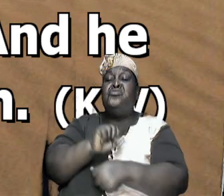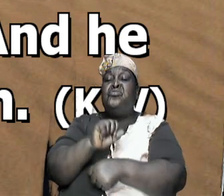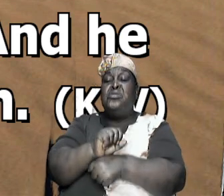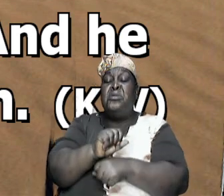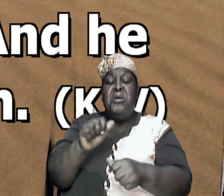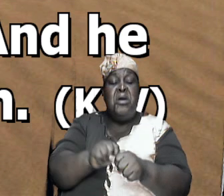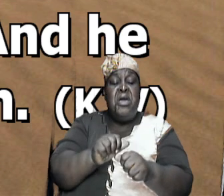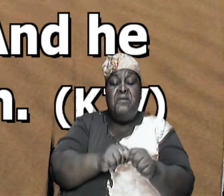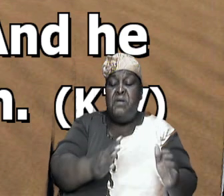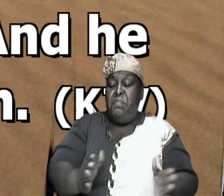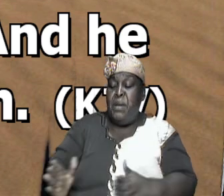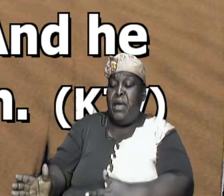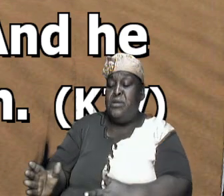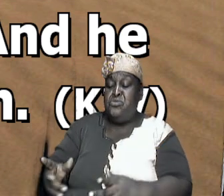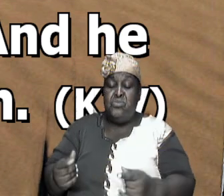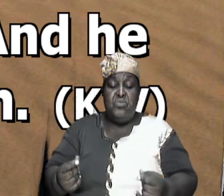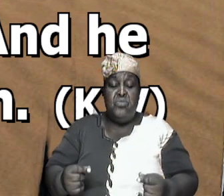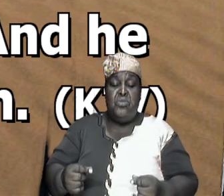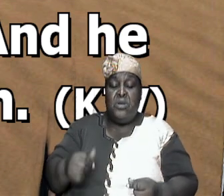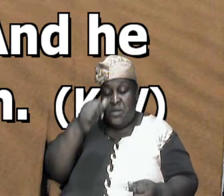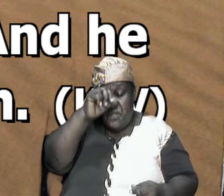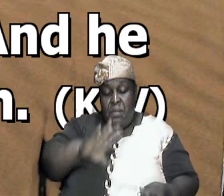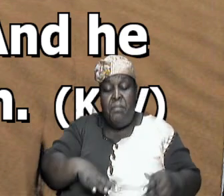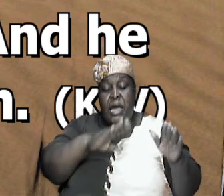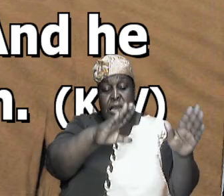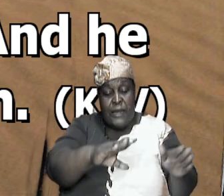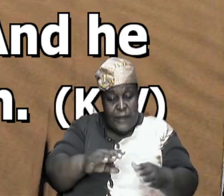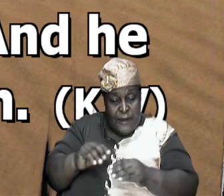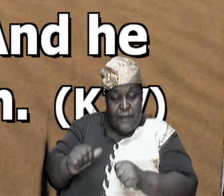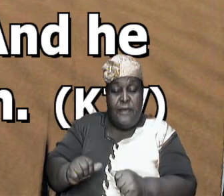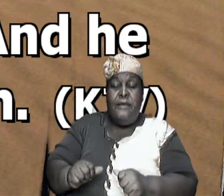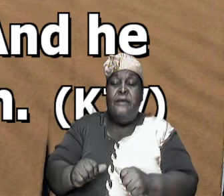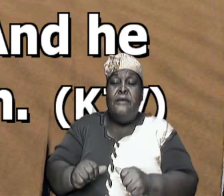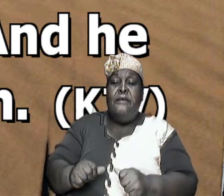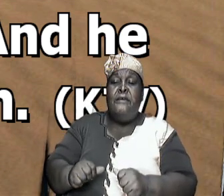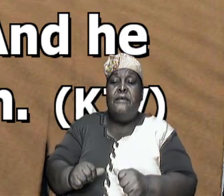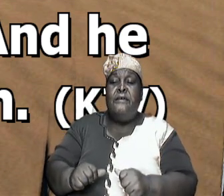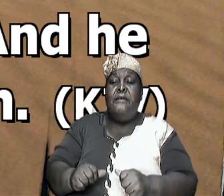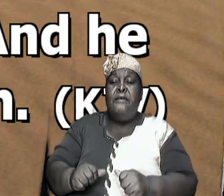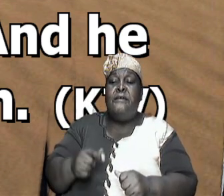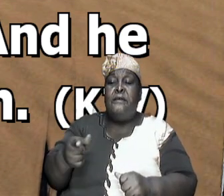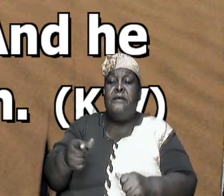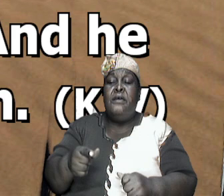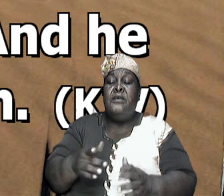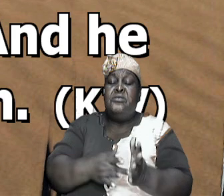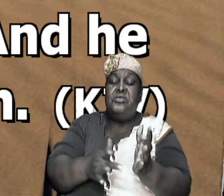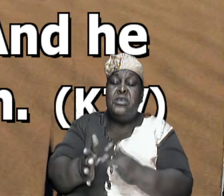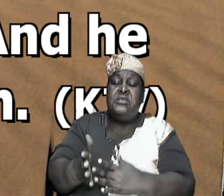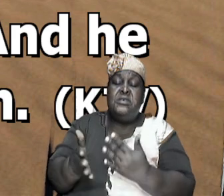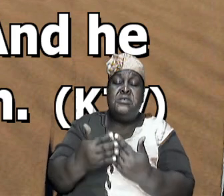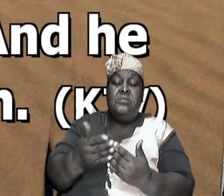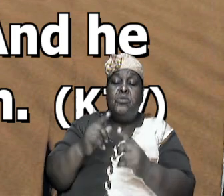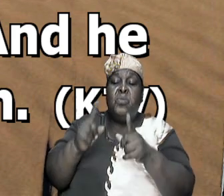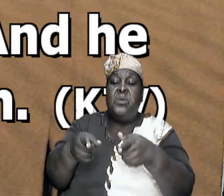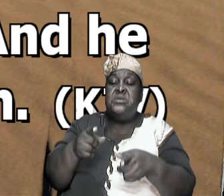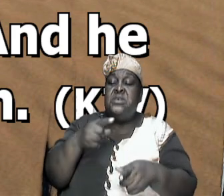he had planned to do, he left it. Why? Because Jesus simply go to him and say, follow